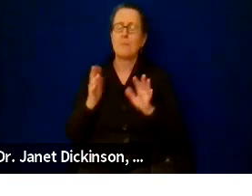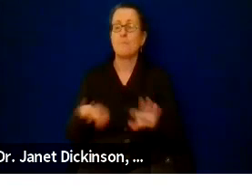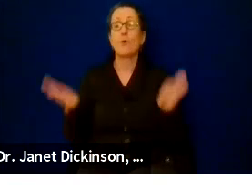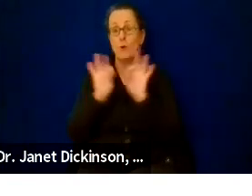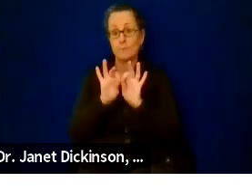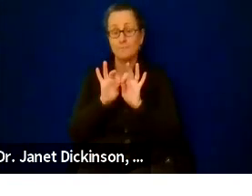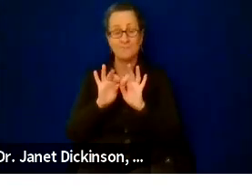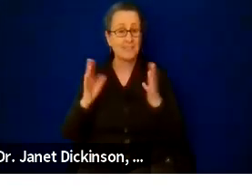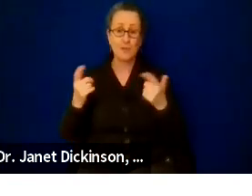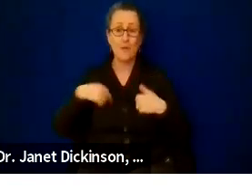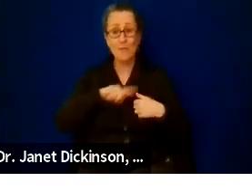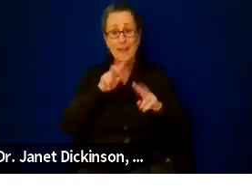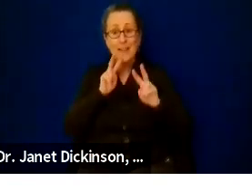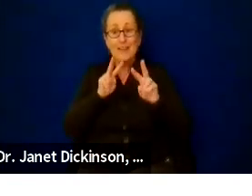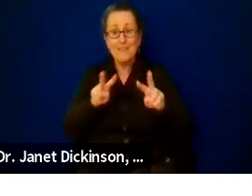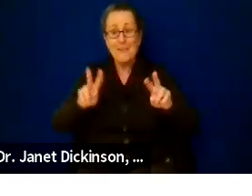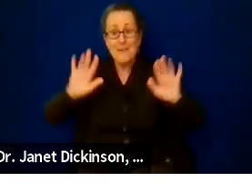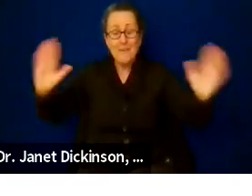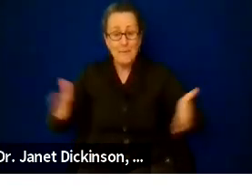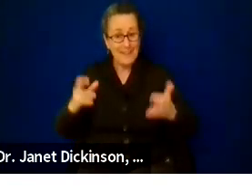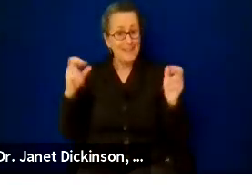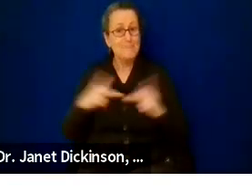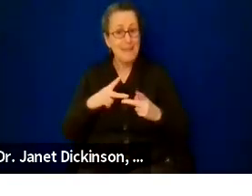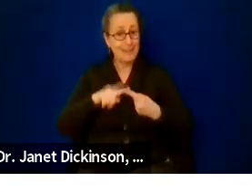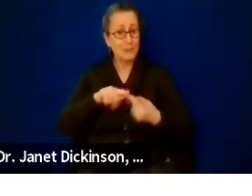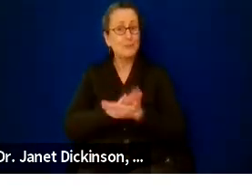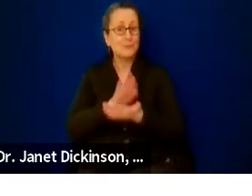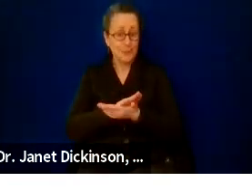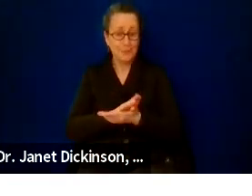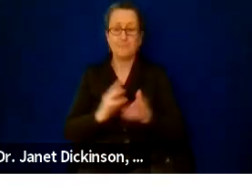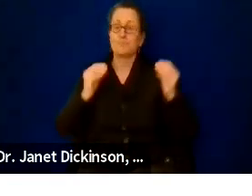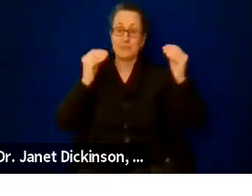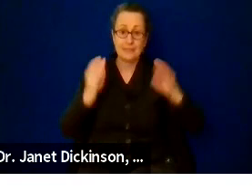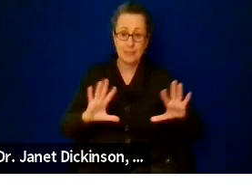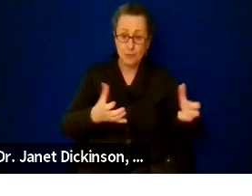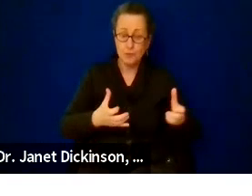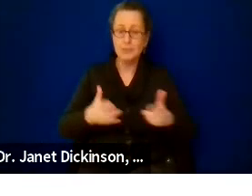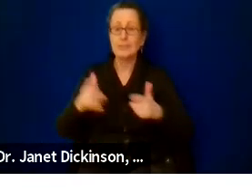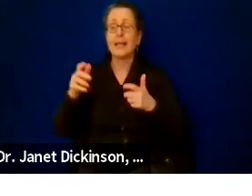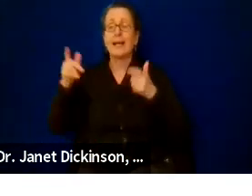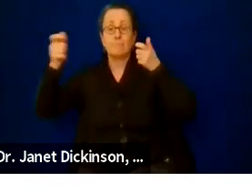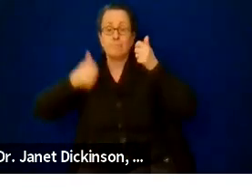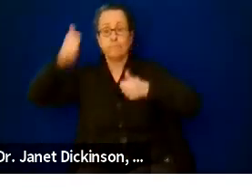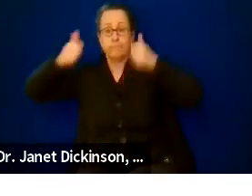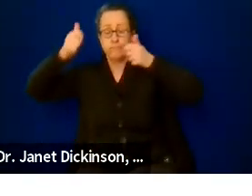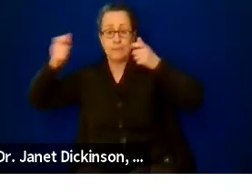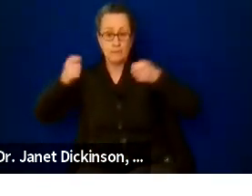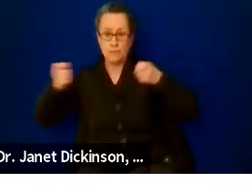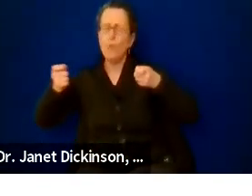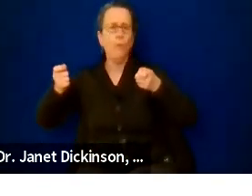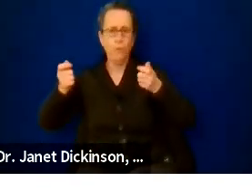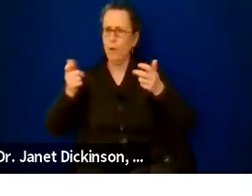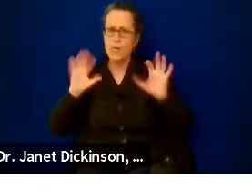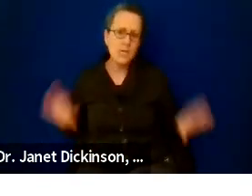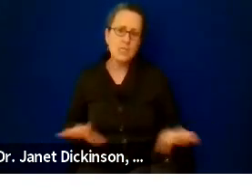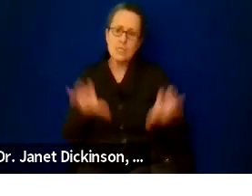we welcome everyone back, I want you to know that teachers and administrators have been not only doing the physical work to make sure we comply